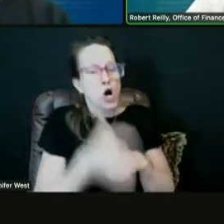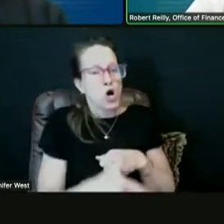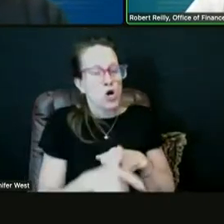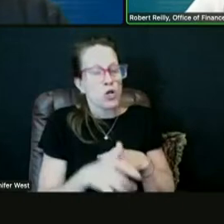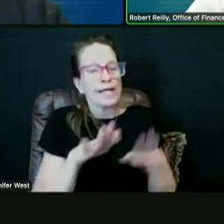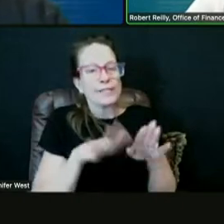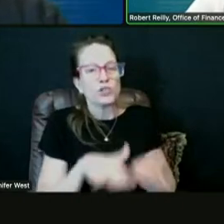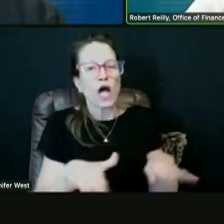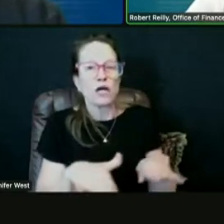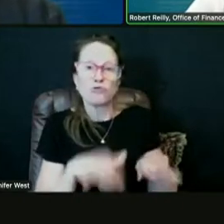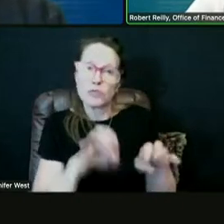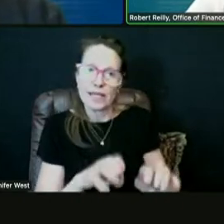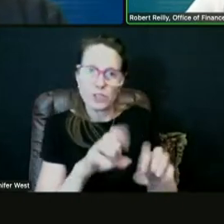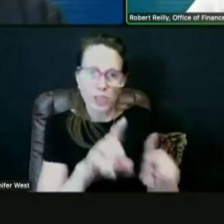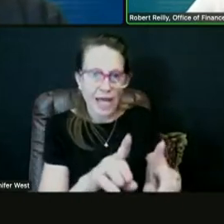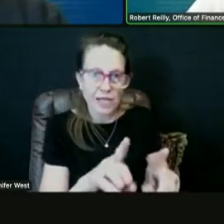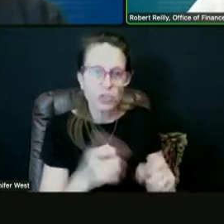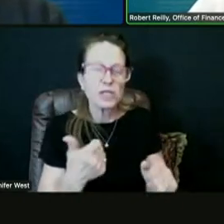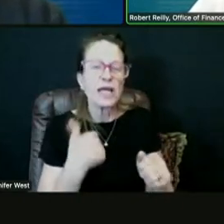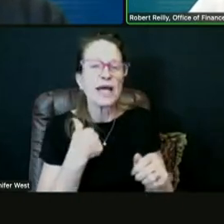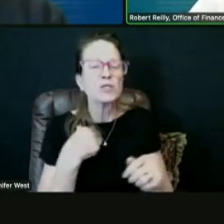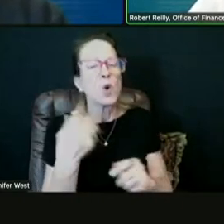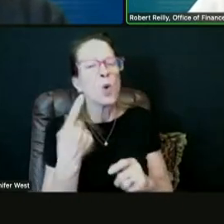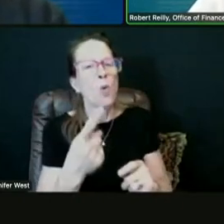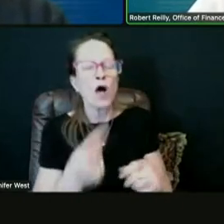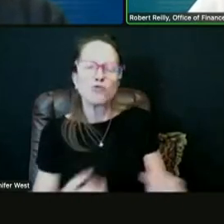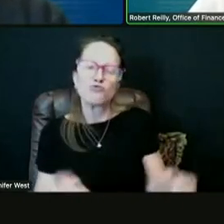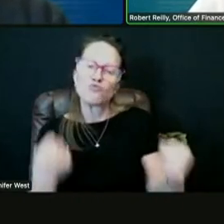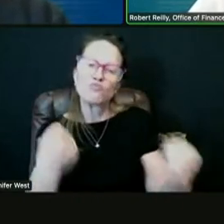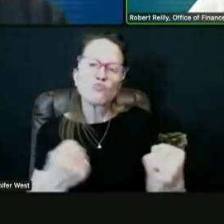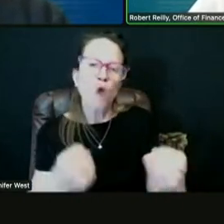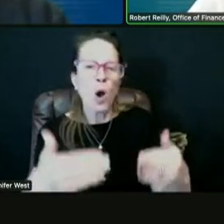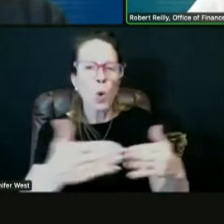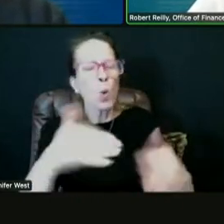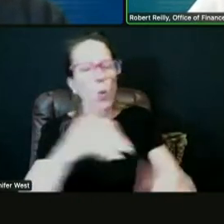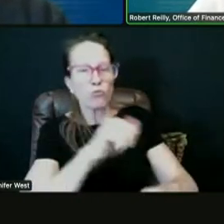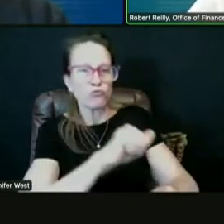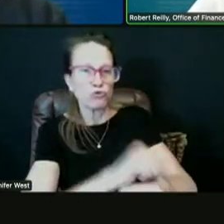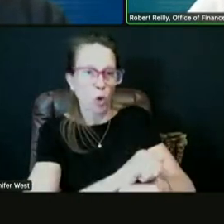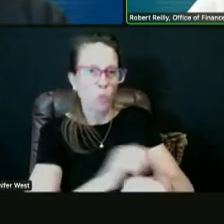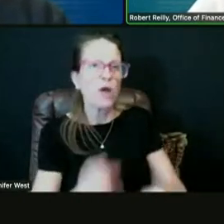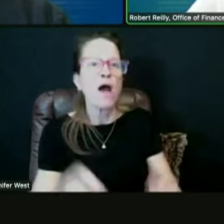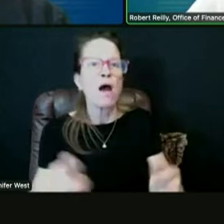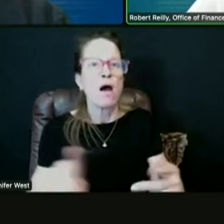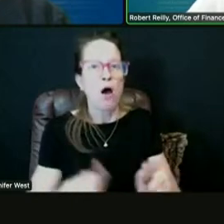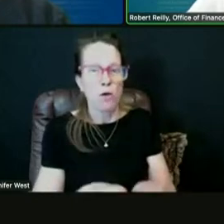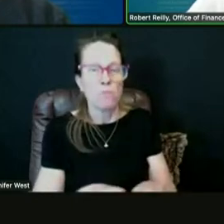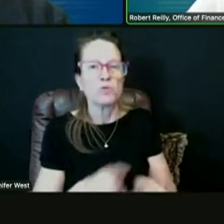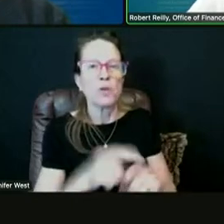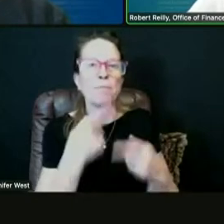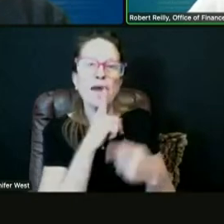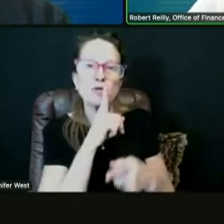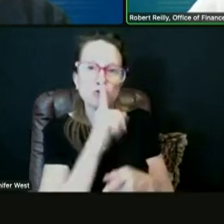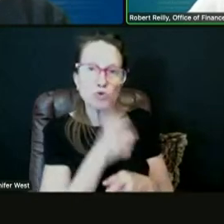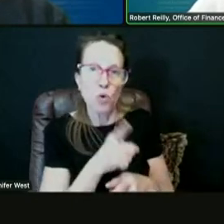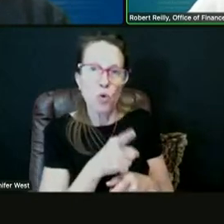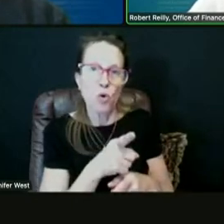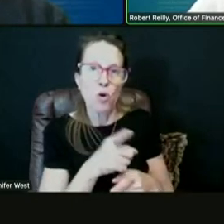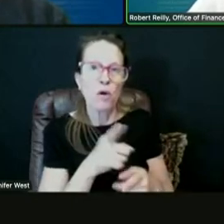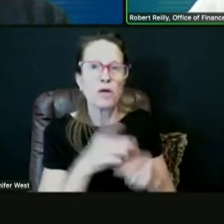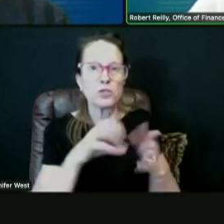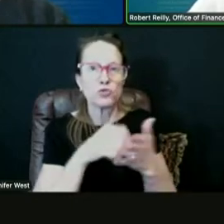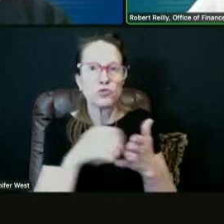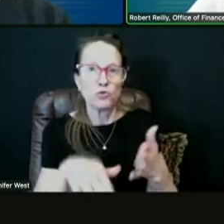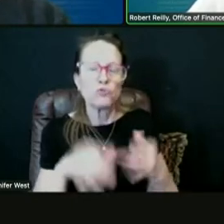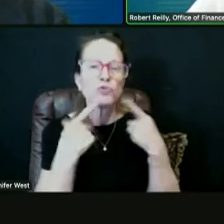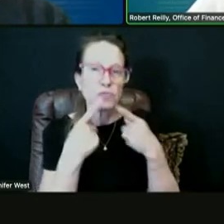education is one of the pillars, as well as more resources to ensure that all students are successful. And as for budget implications,